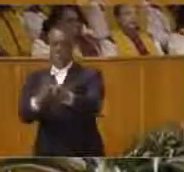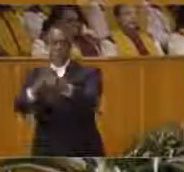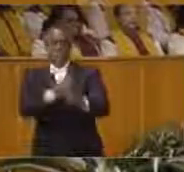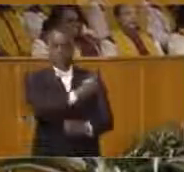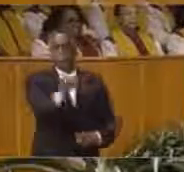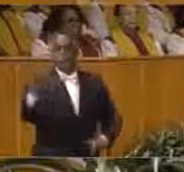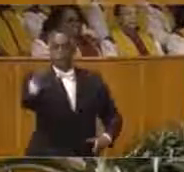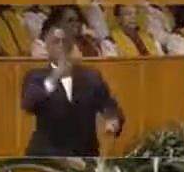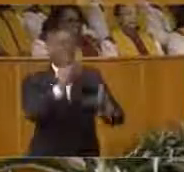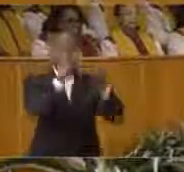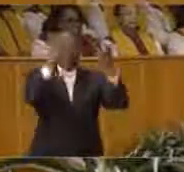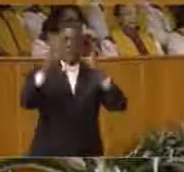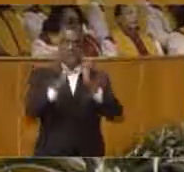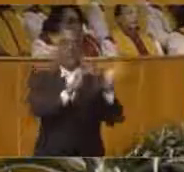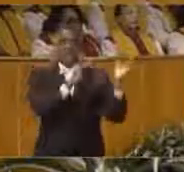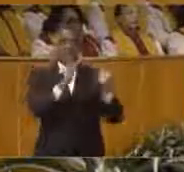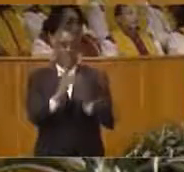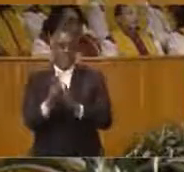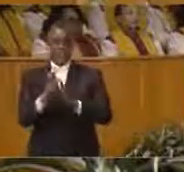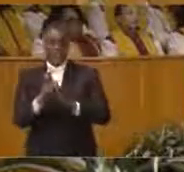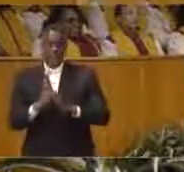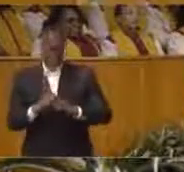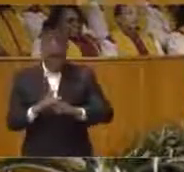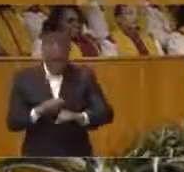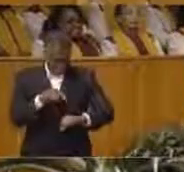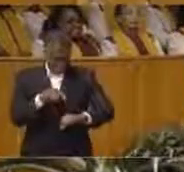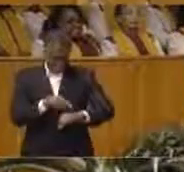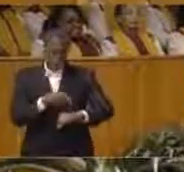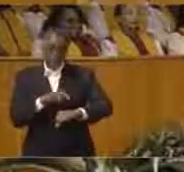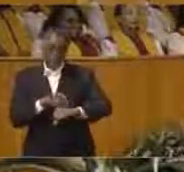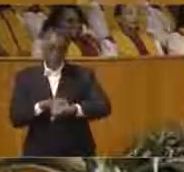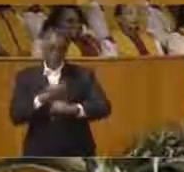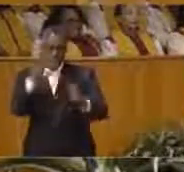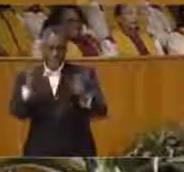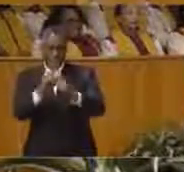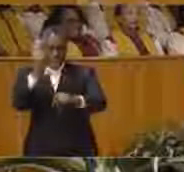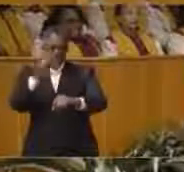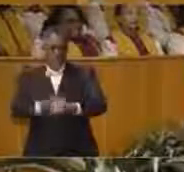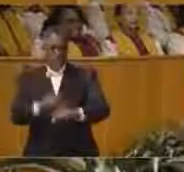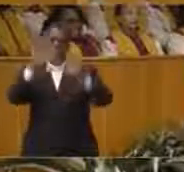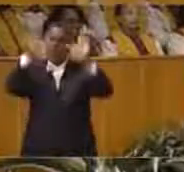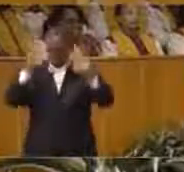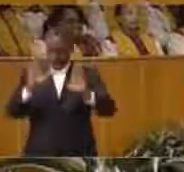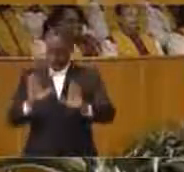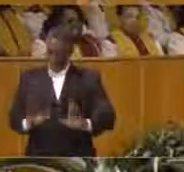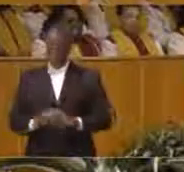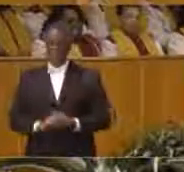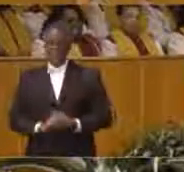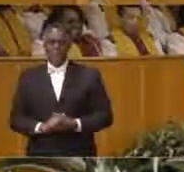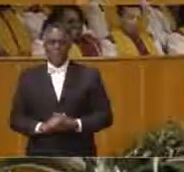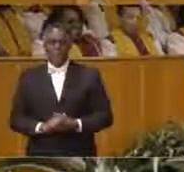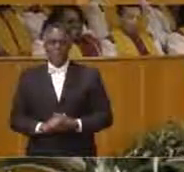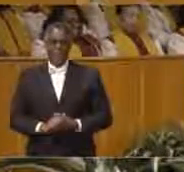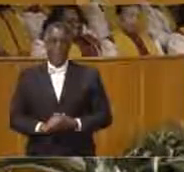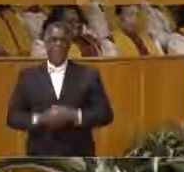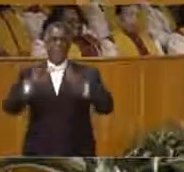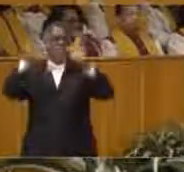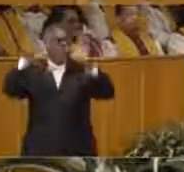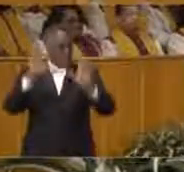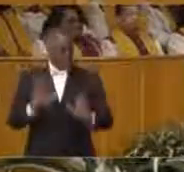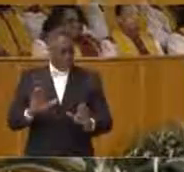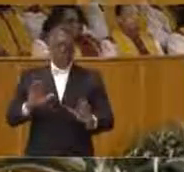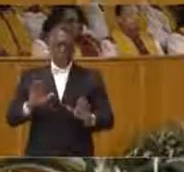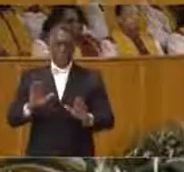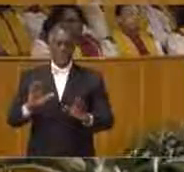church hollering Jesus. You could set your watch to Sister Cordelia Mae John. Every